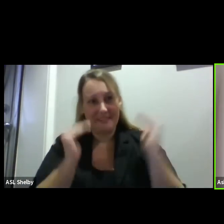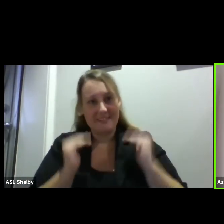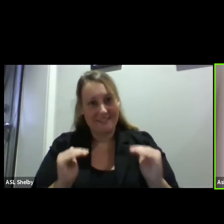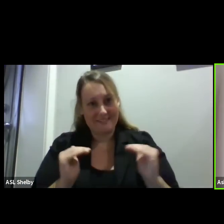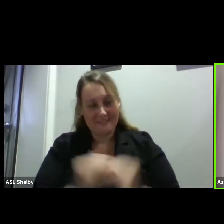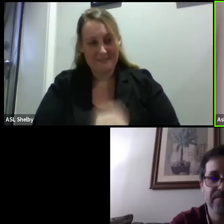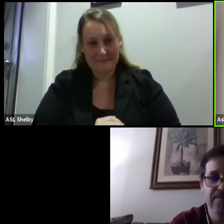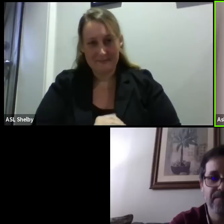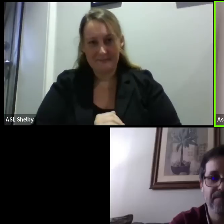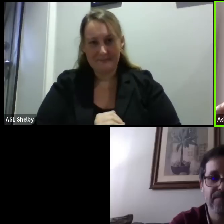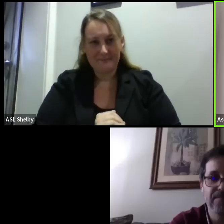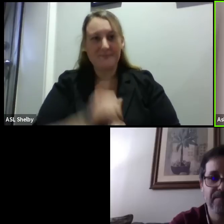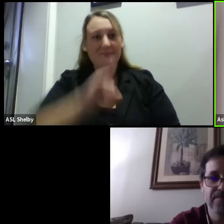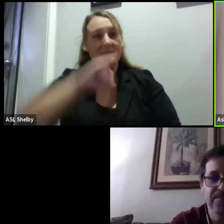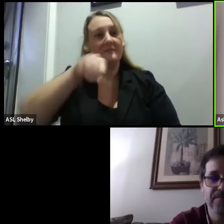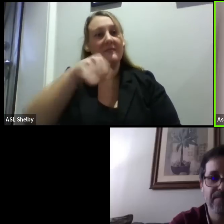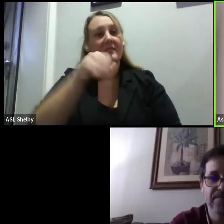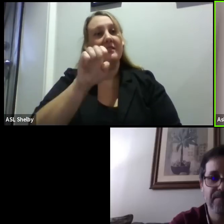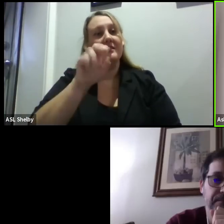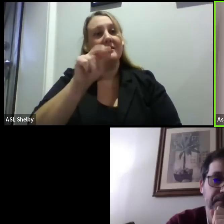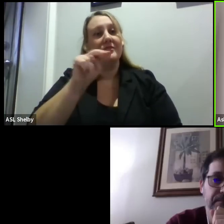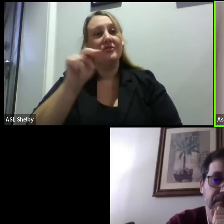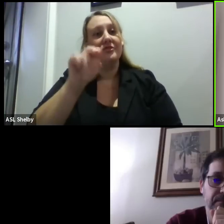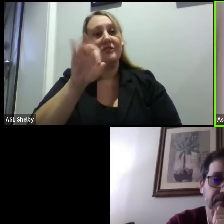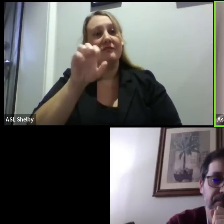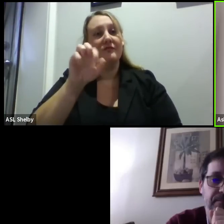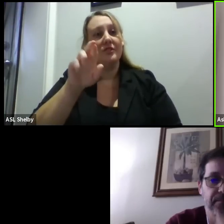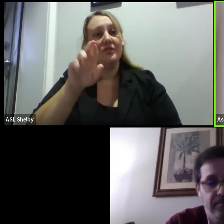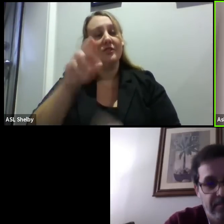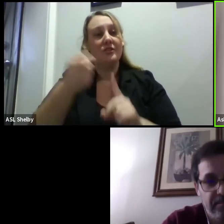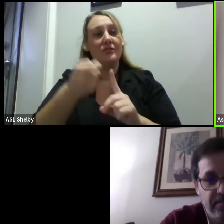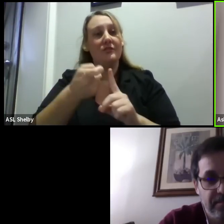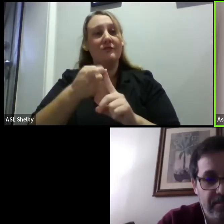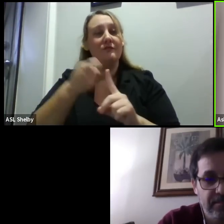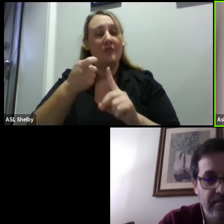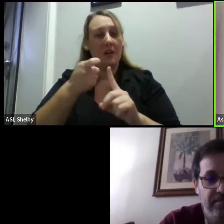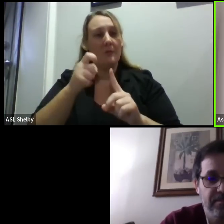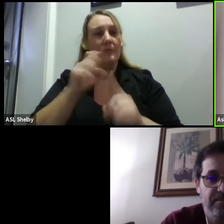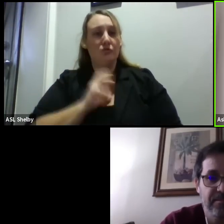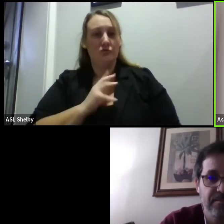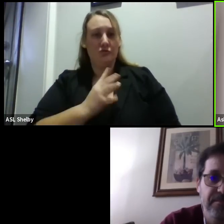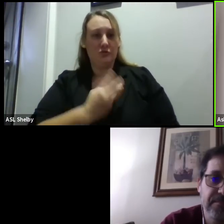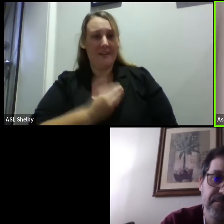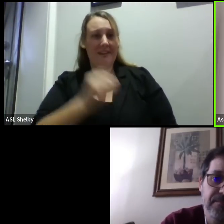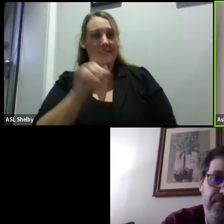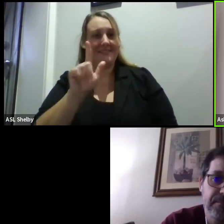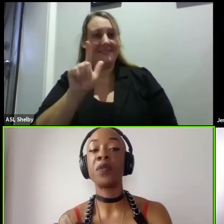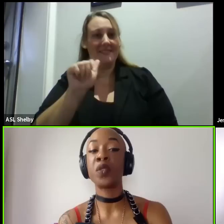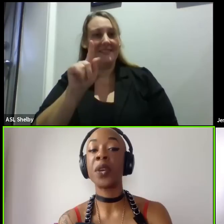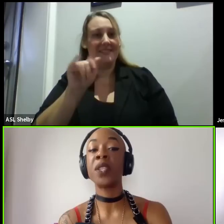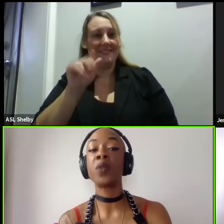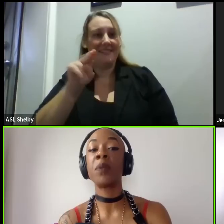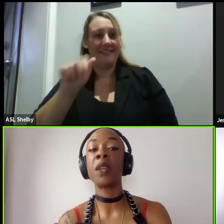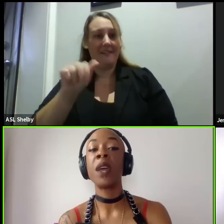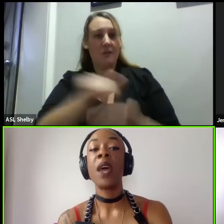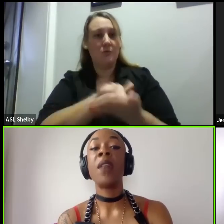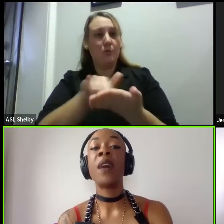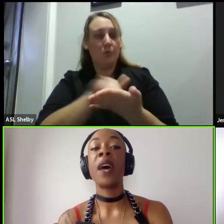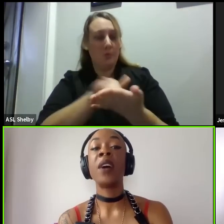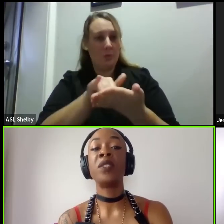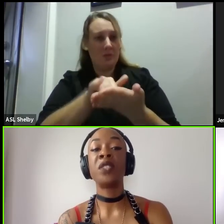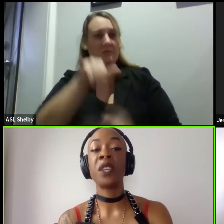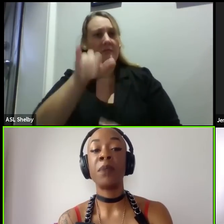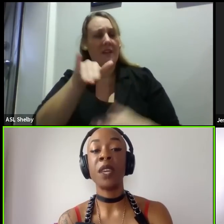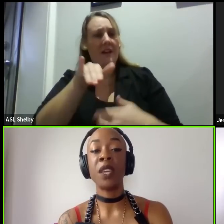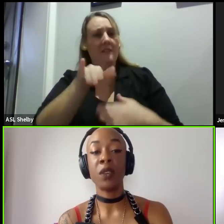we have Jennifer from Organización Trans Latina New York, which is a community-based organization for trans women in